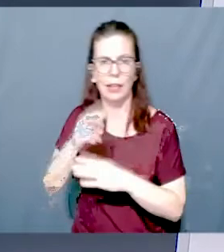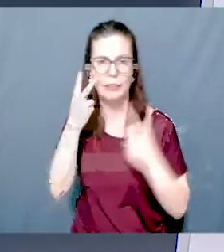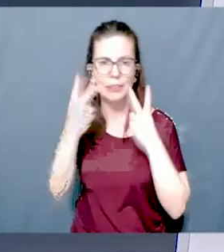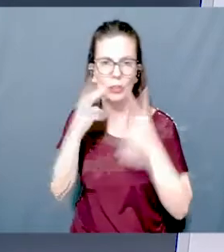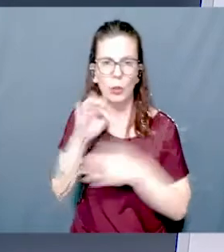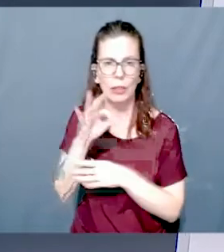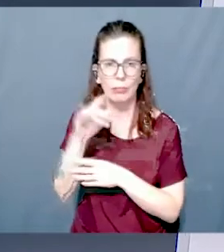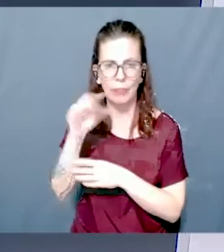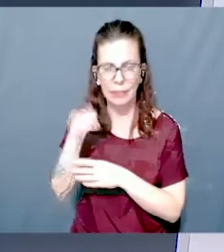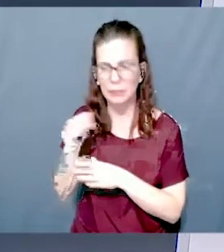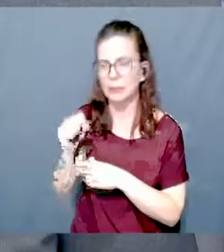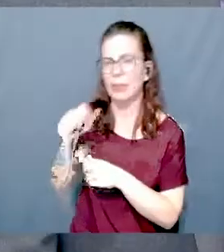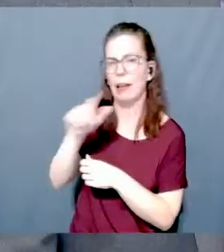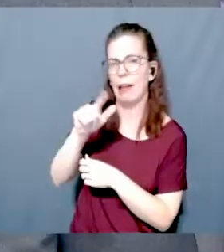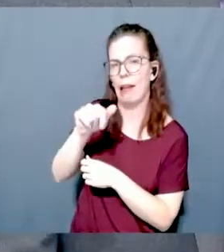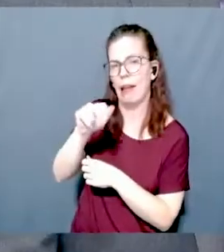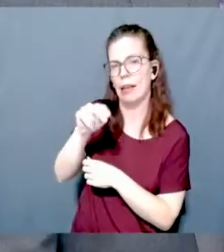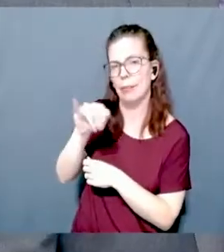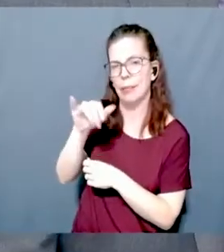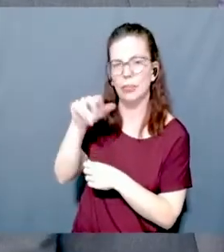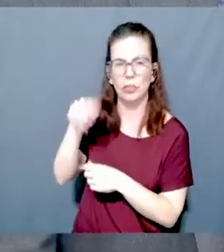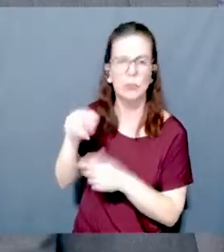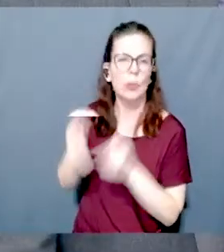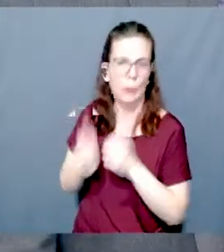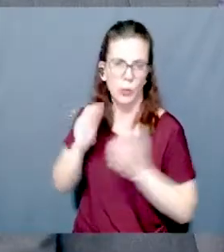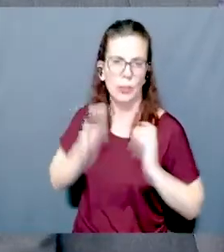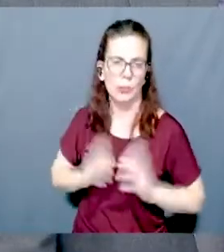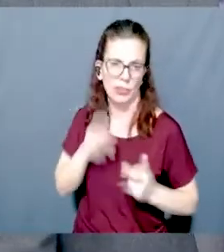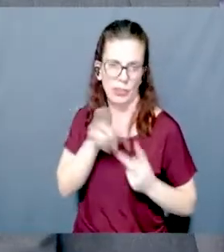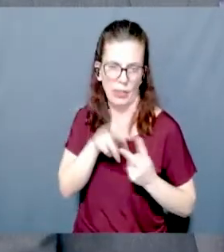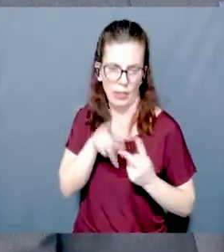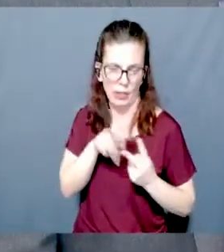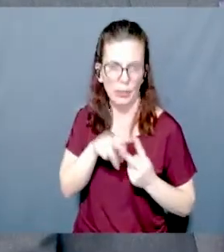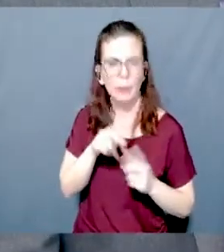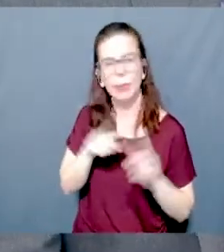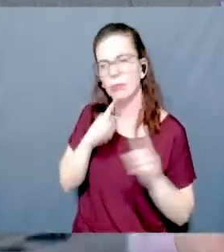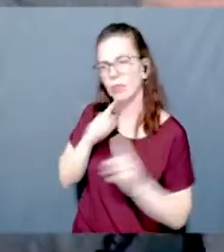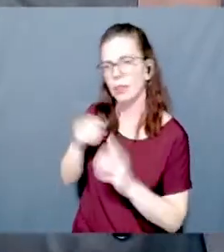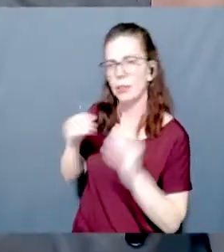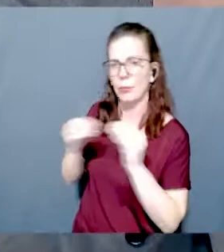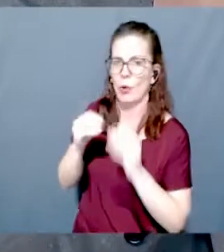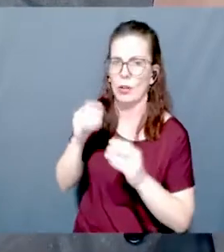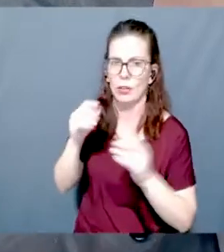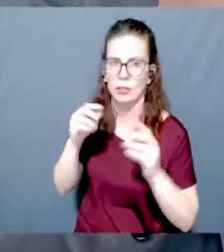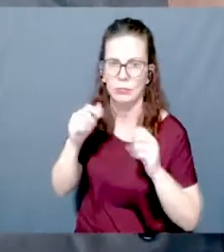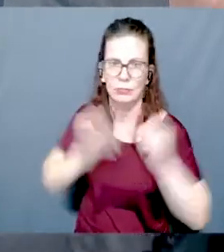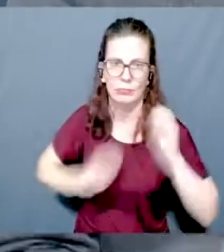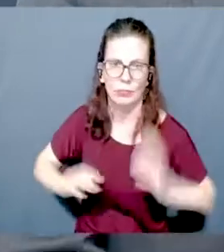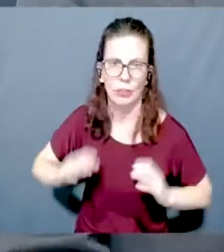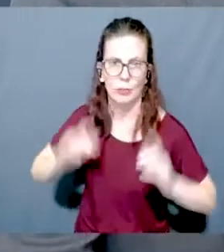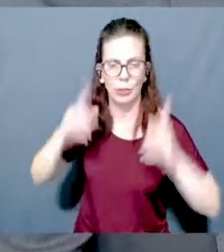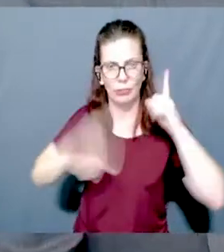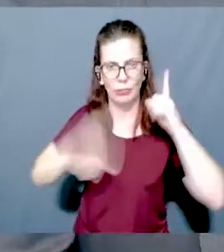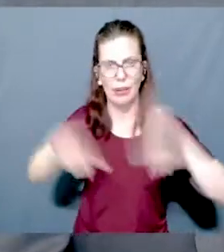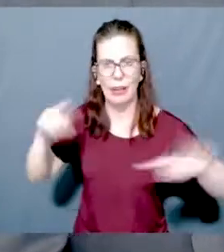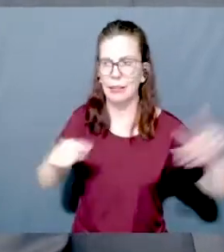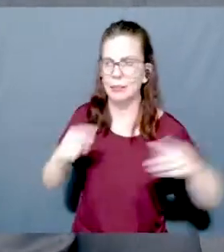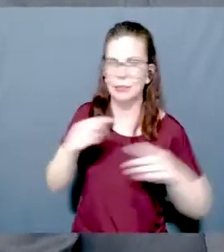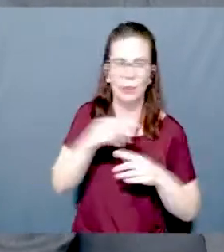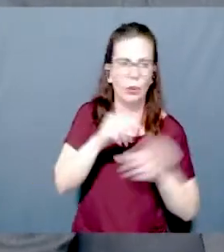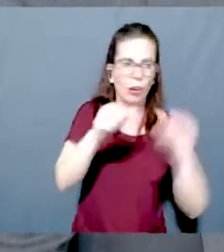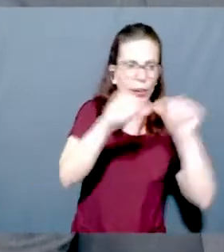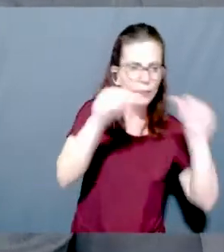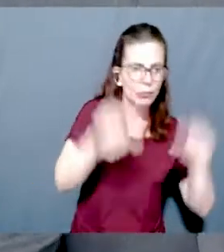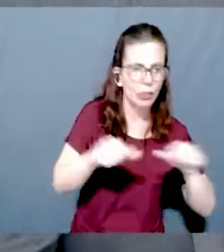customers are in that space, but we're always surprised with what customers are doing. So we see customers in architecture and construction,